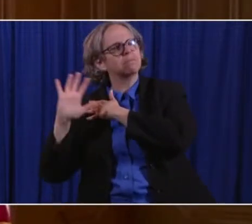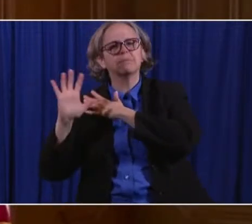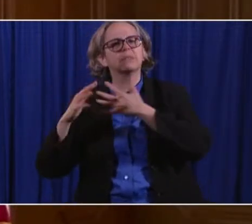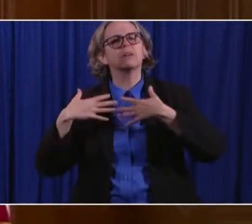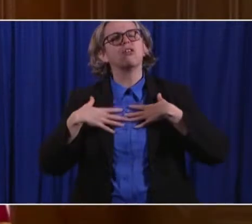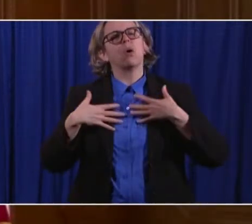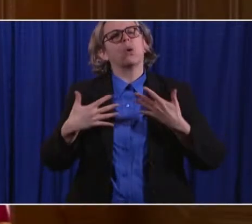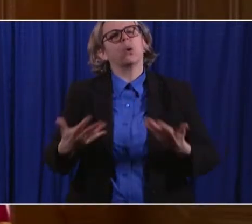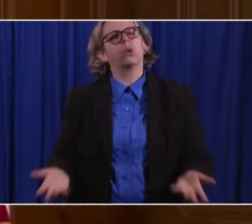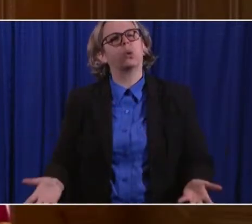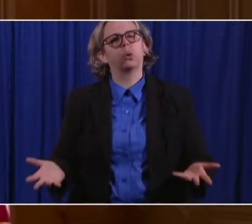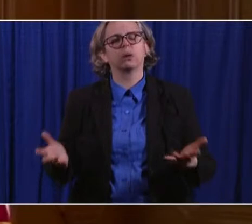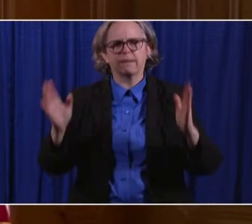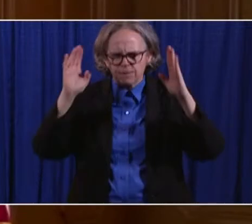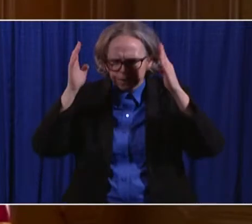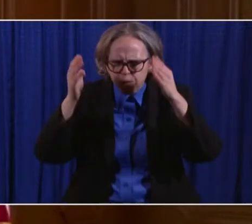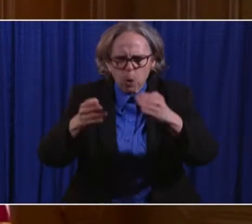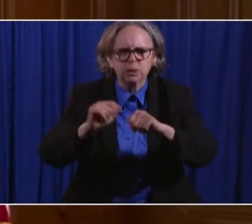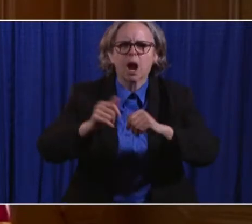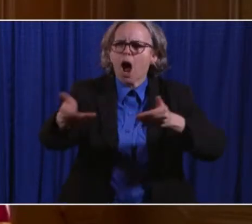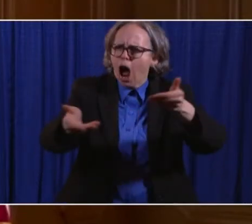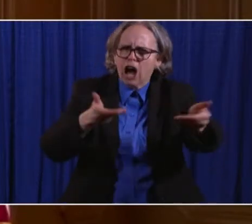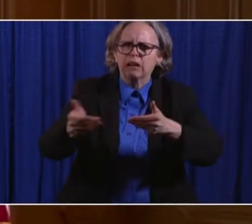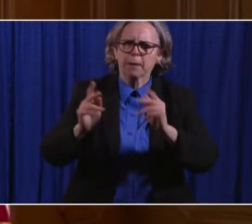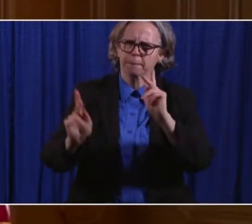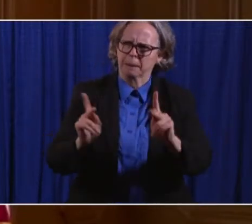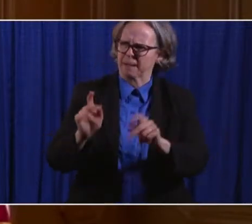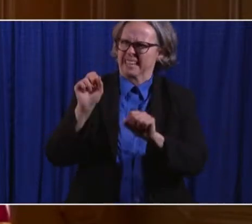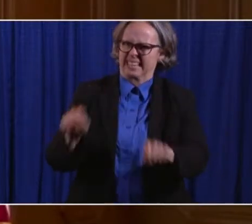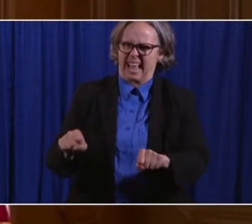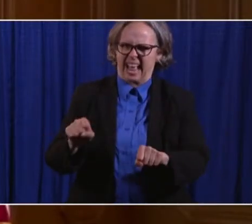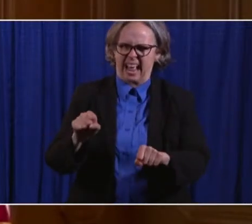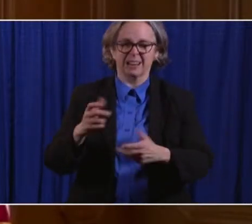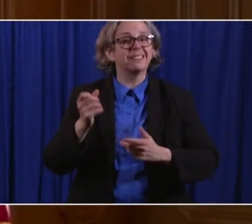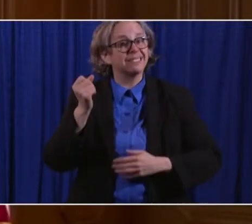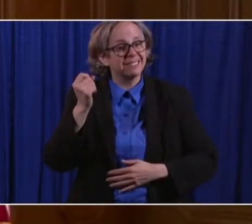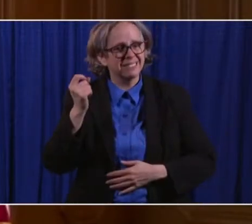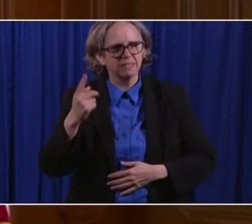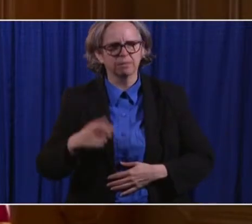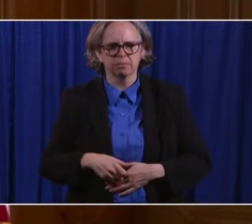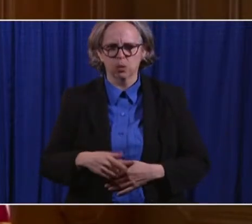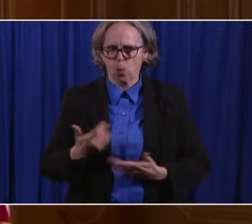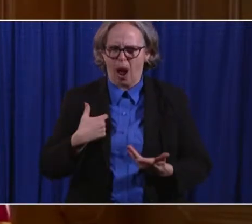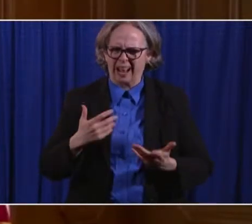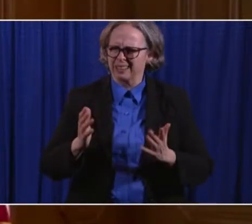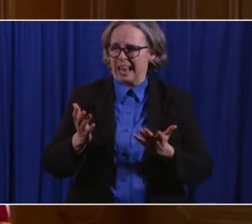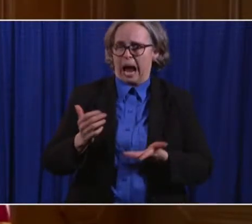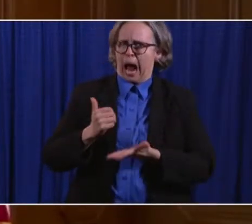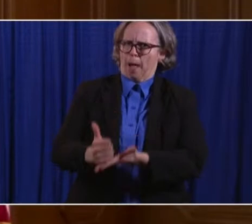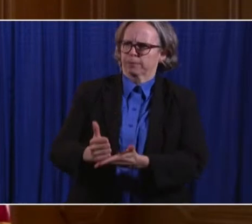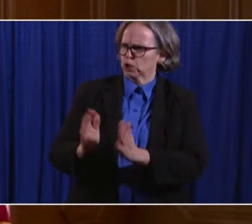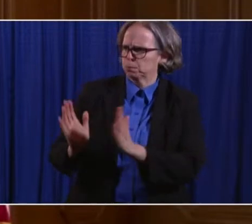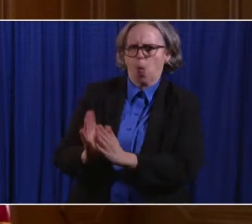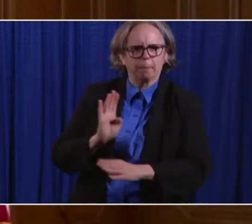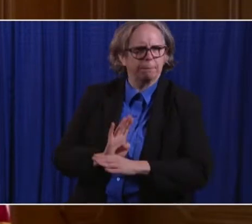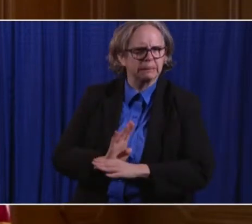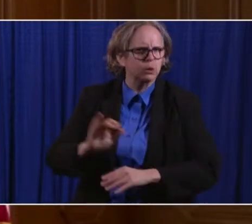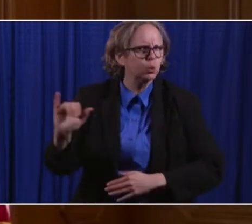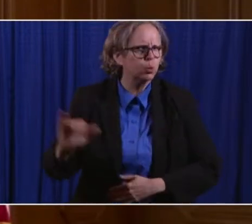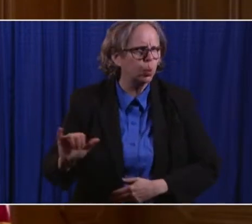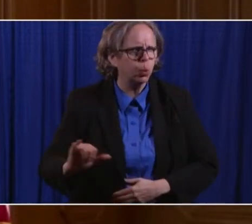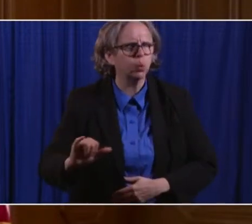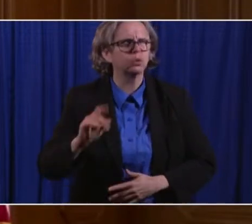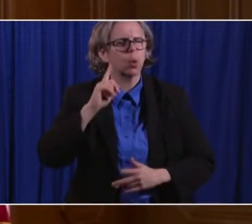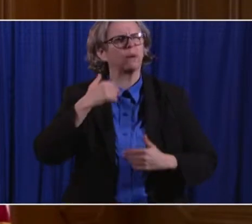help small businesses across our state and will certainly help employment and our employees. This is